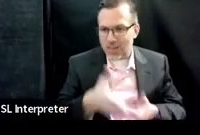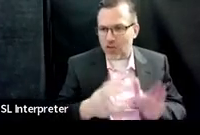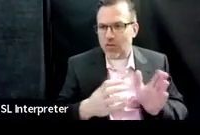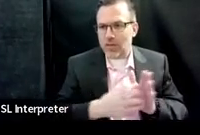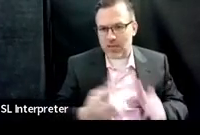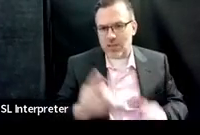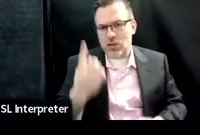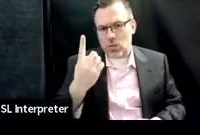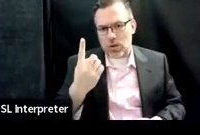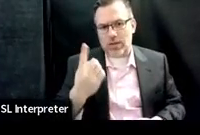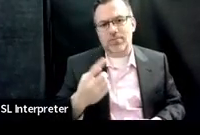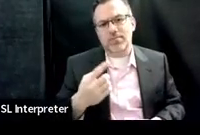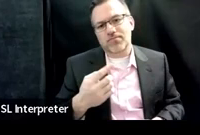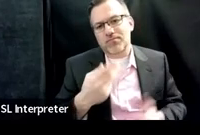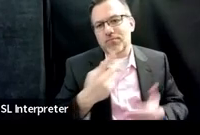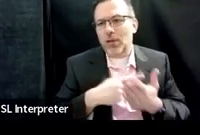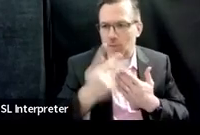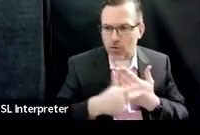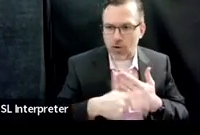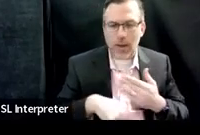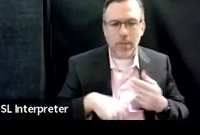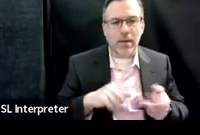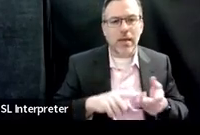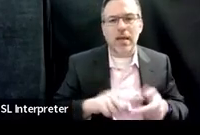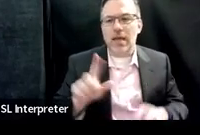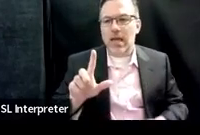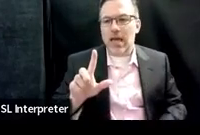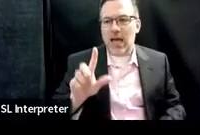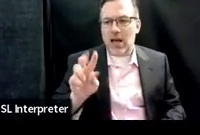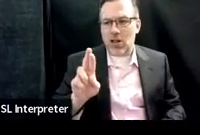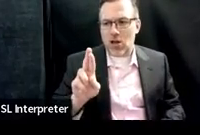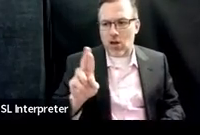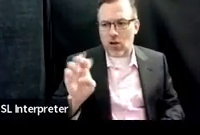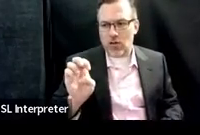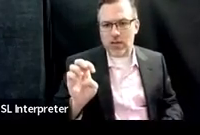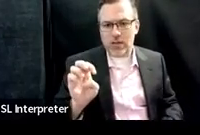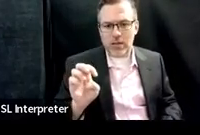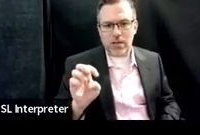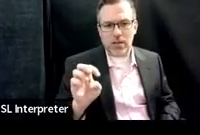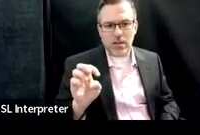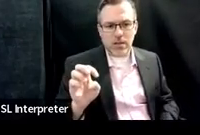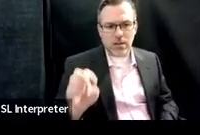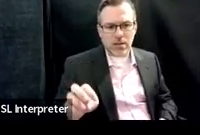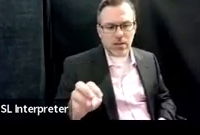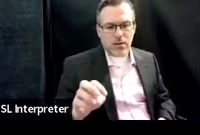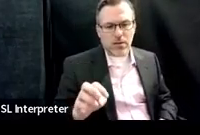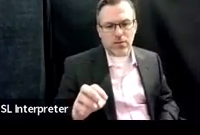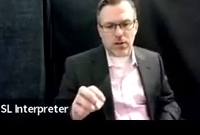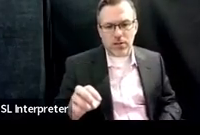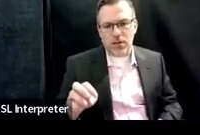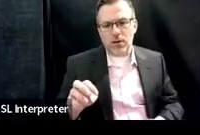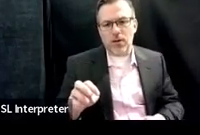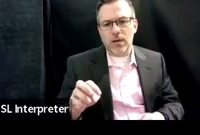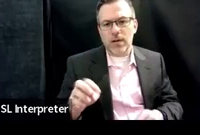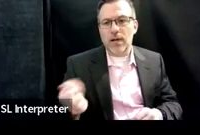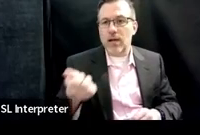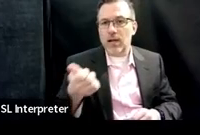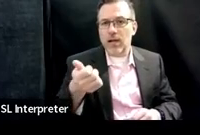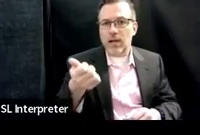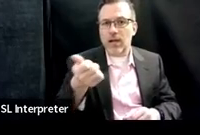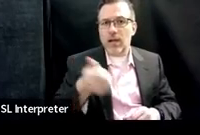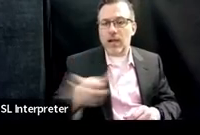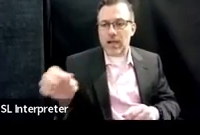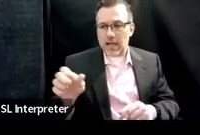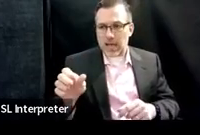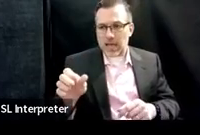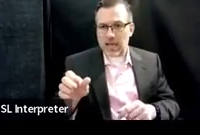and related services, the LRE, any goals that are developed, ESY, accommodations, whether you're adding or